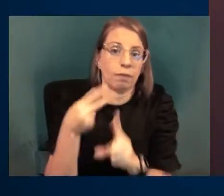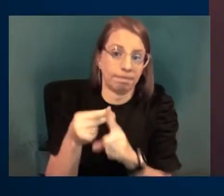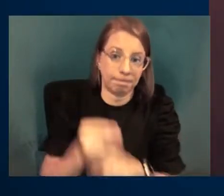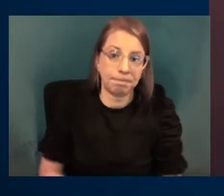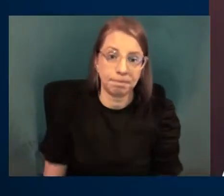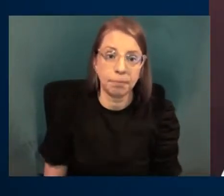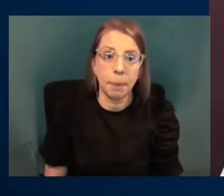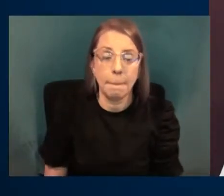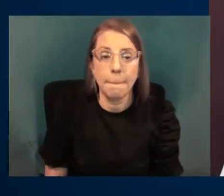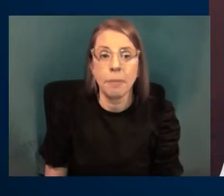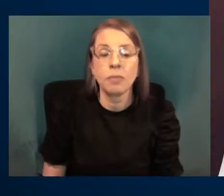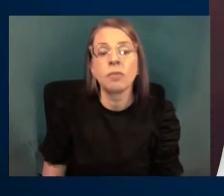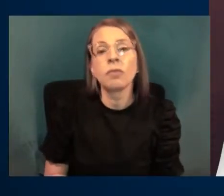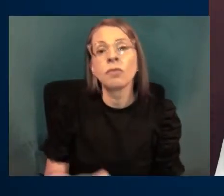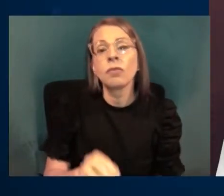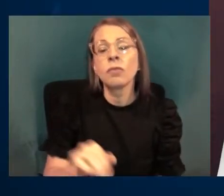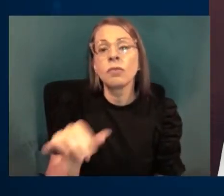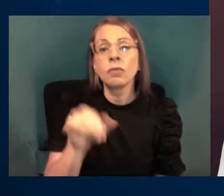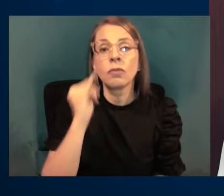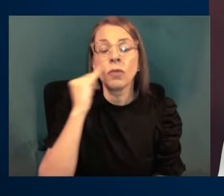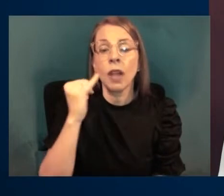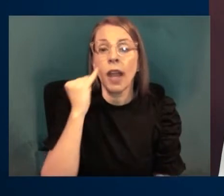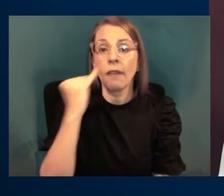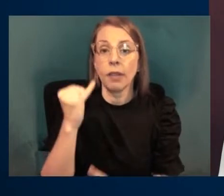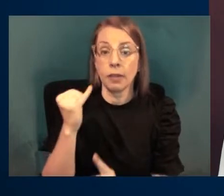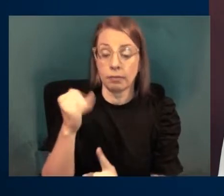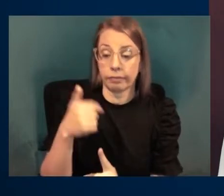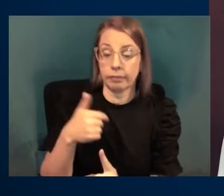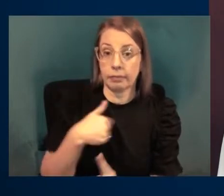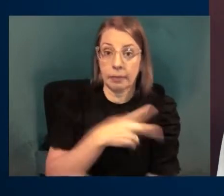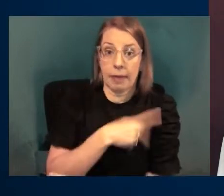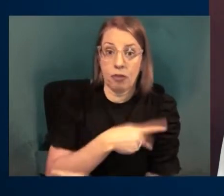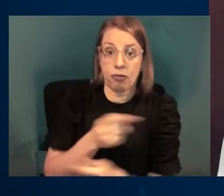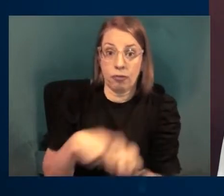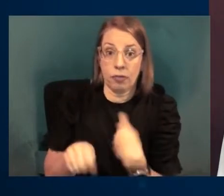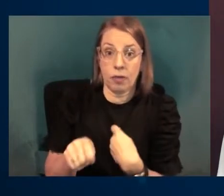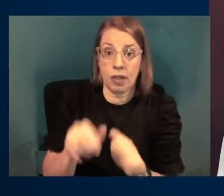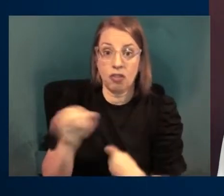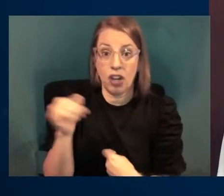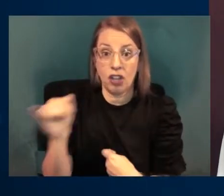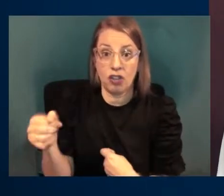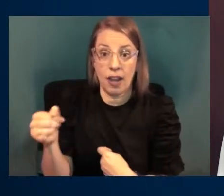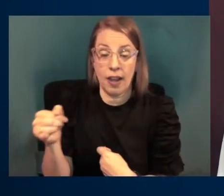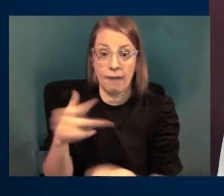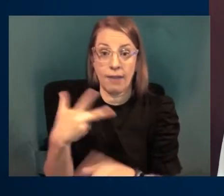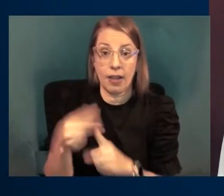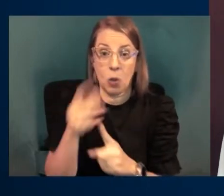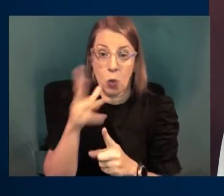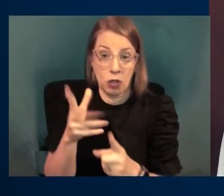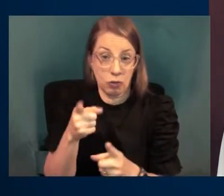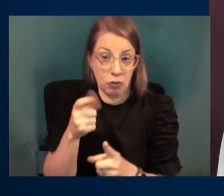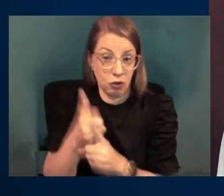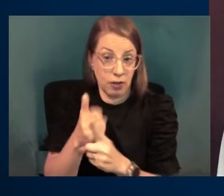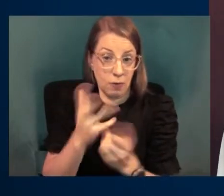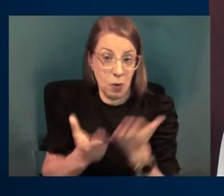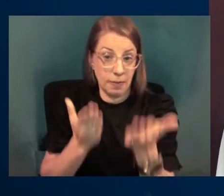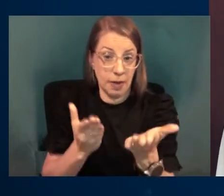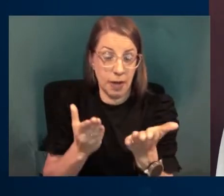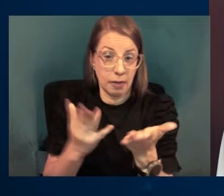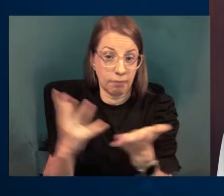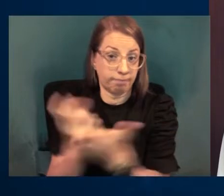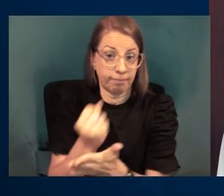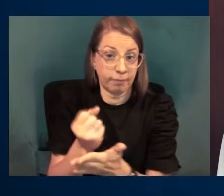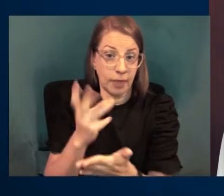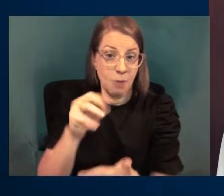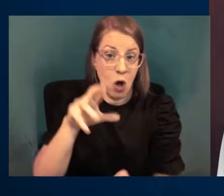had one of those transplant patients or somebody who had the J&J vaccine you're a little concerned about, would you recommend to them now to go get an mRNA vaccine? Because